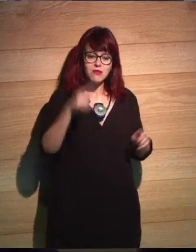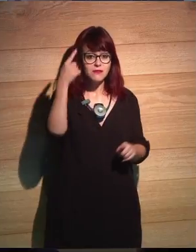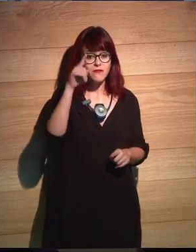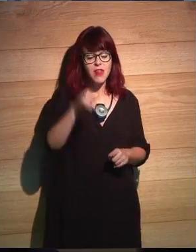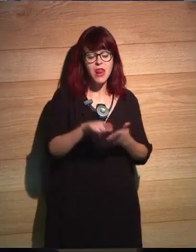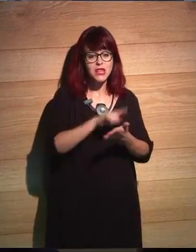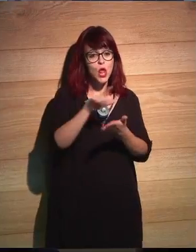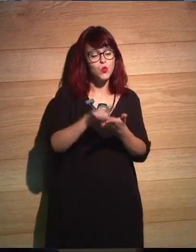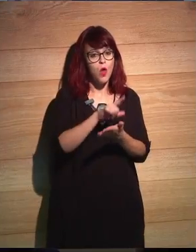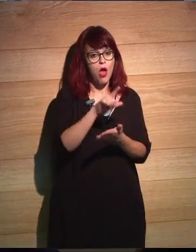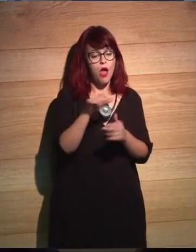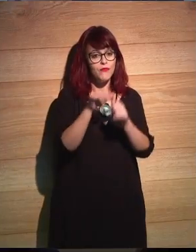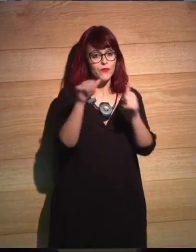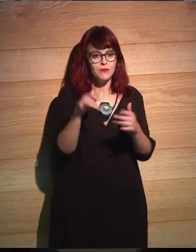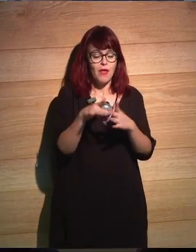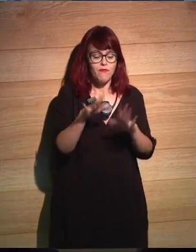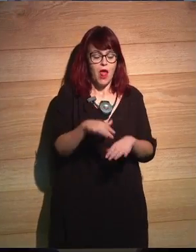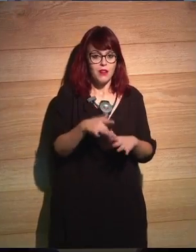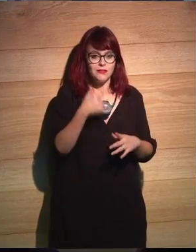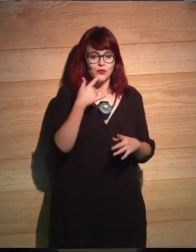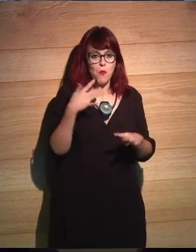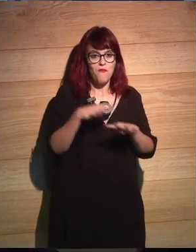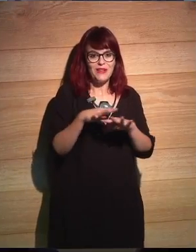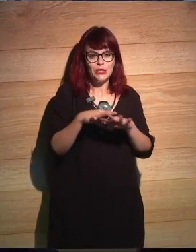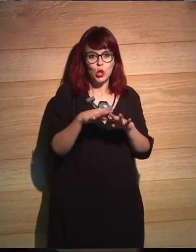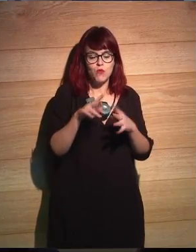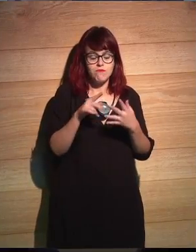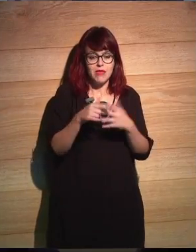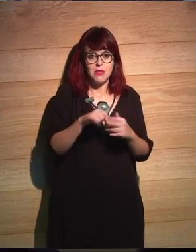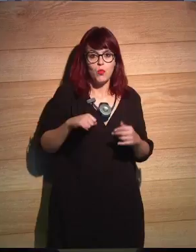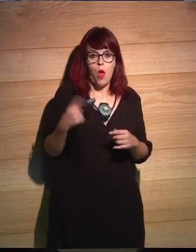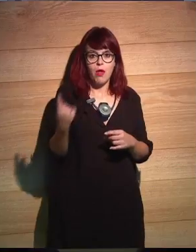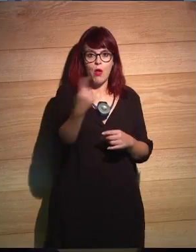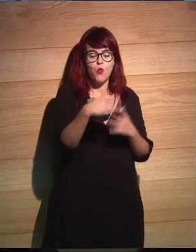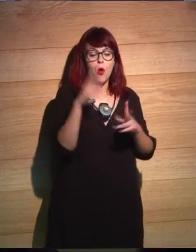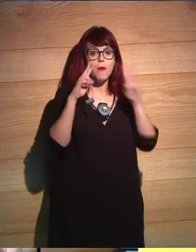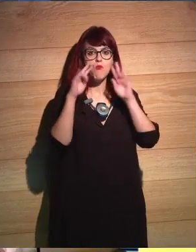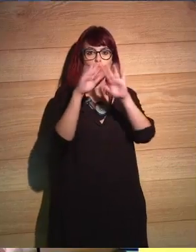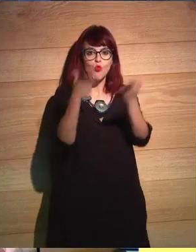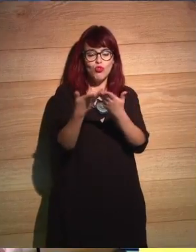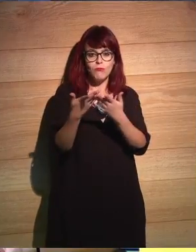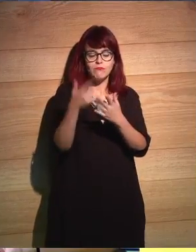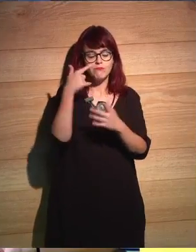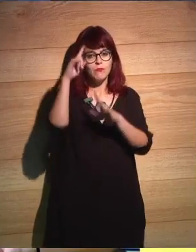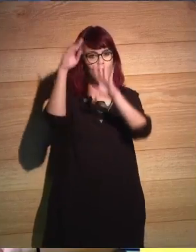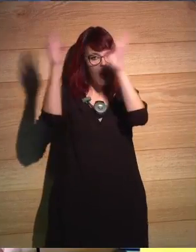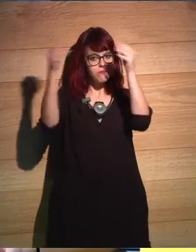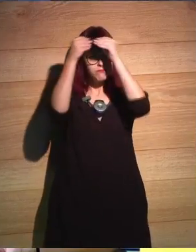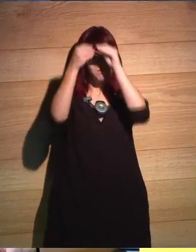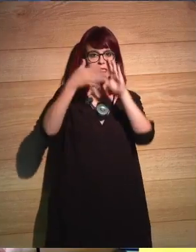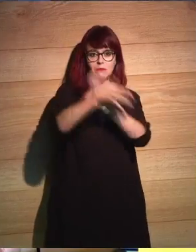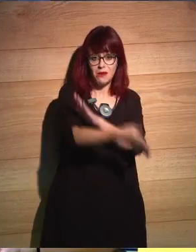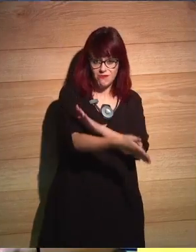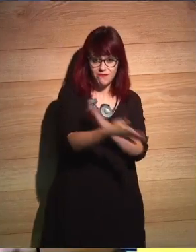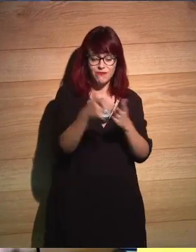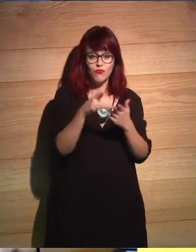different countries have specific qualities and characteristics, and of course there is a different filter to each writer and to